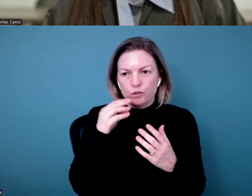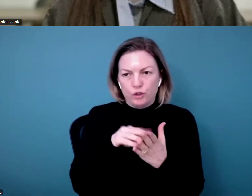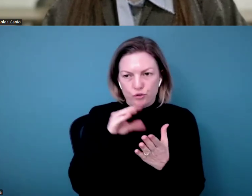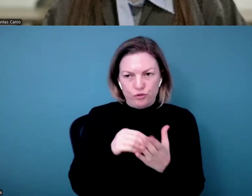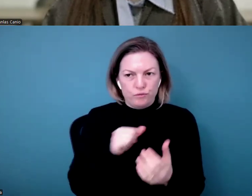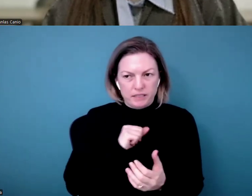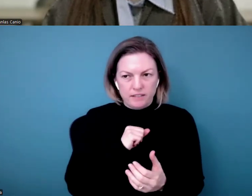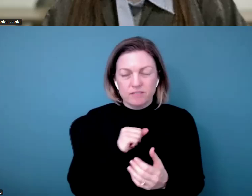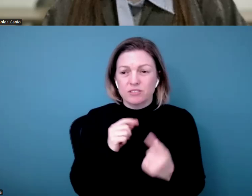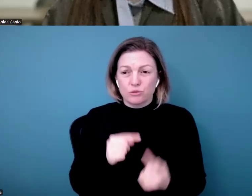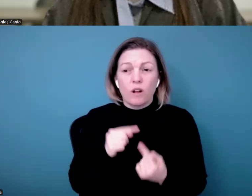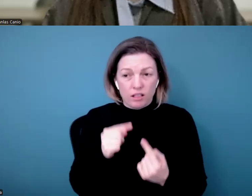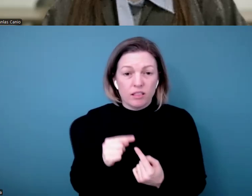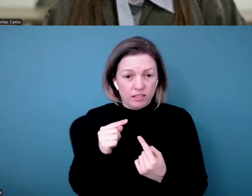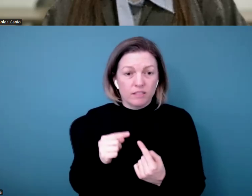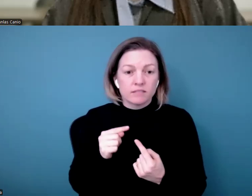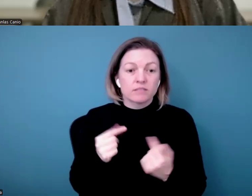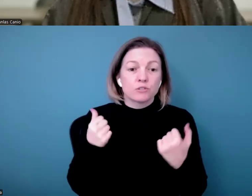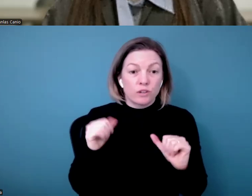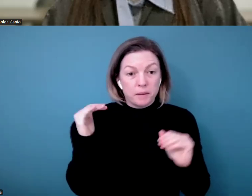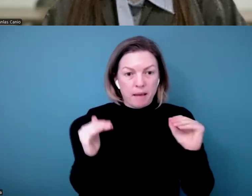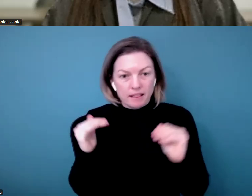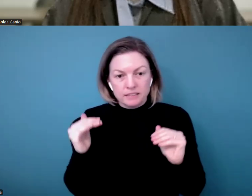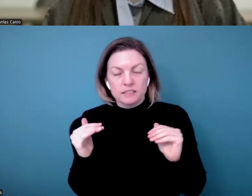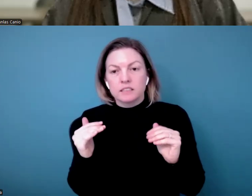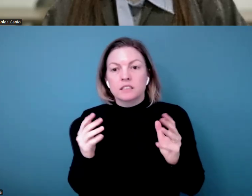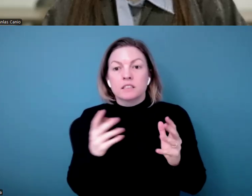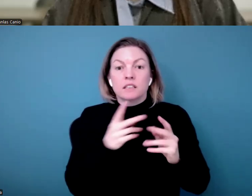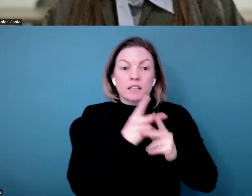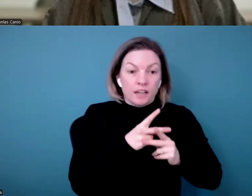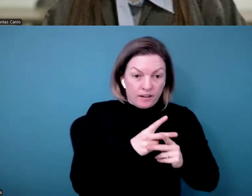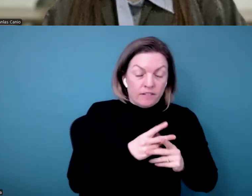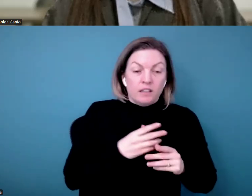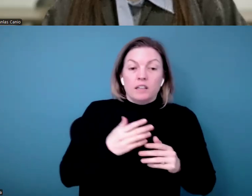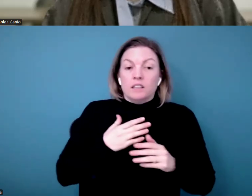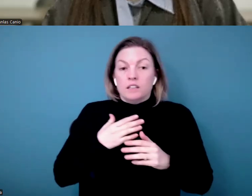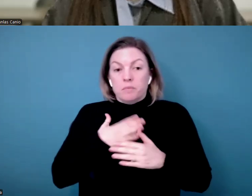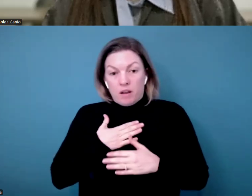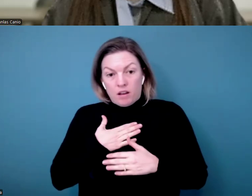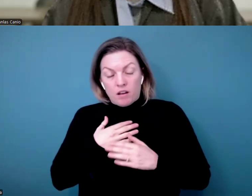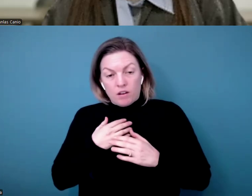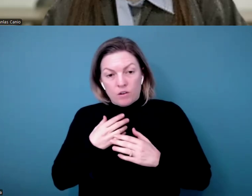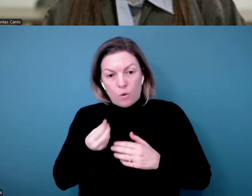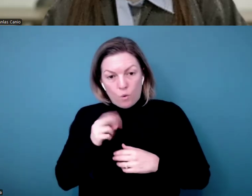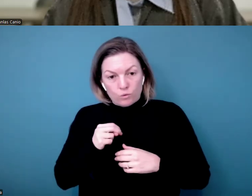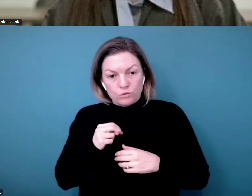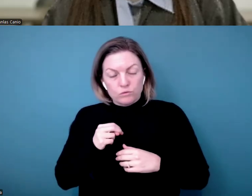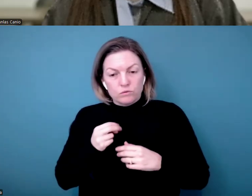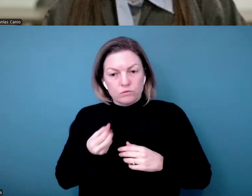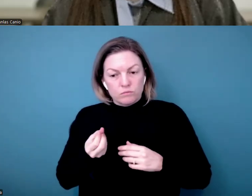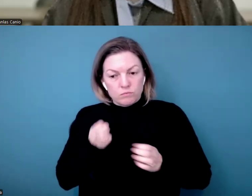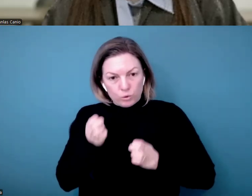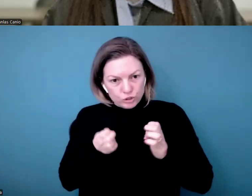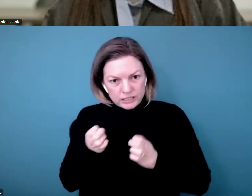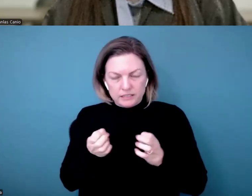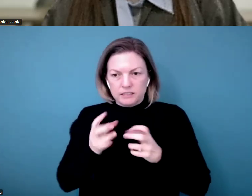a struggle when you're trying to balance caregiving, your own emotions, and the task at hand